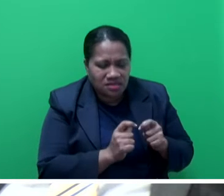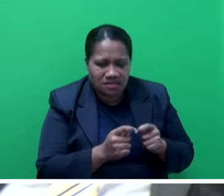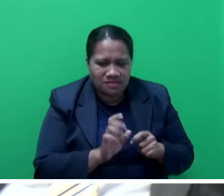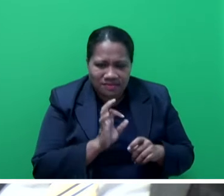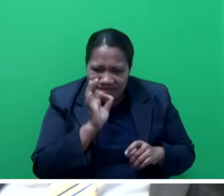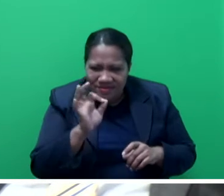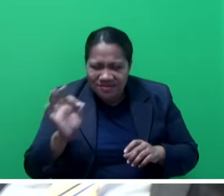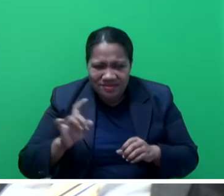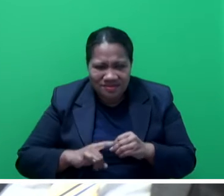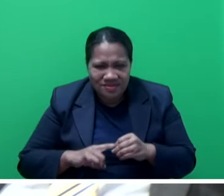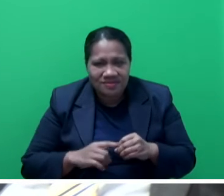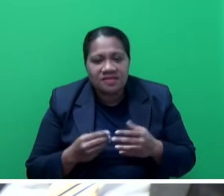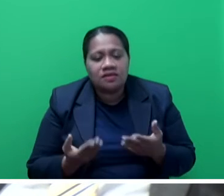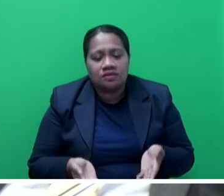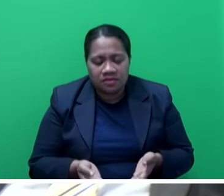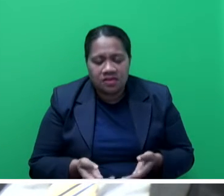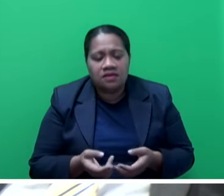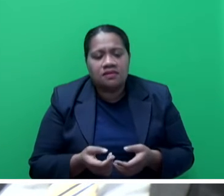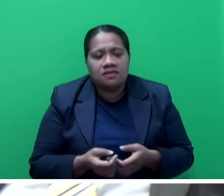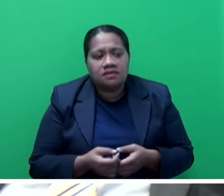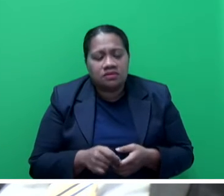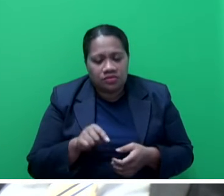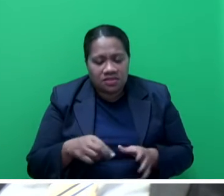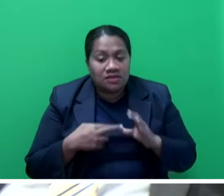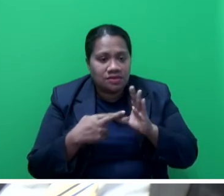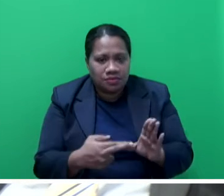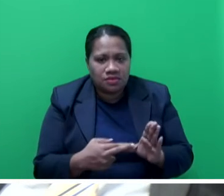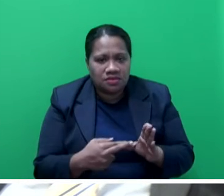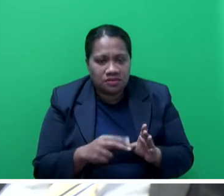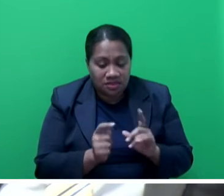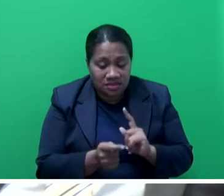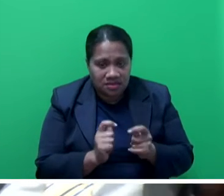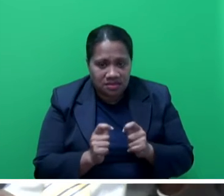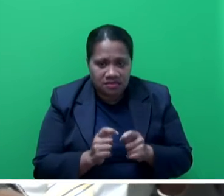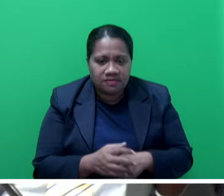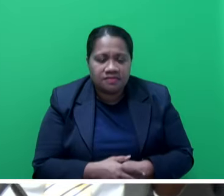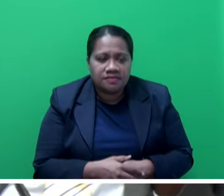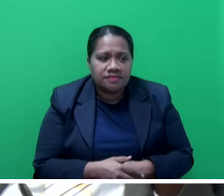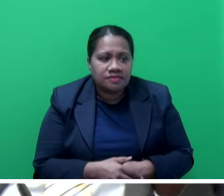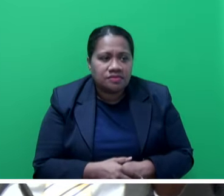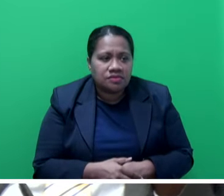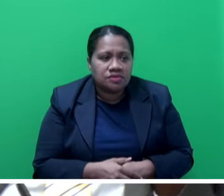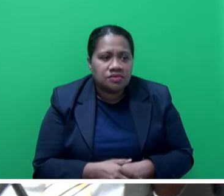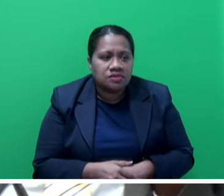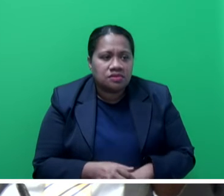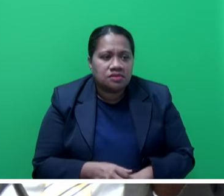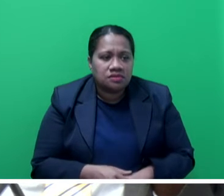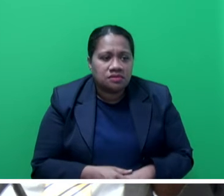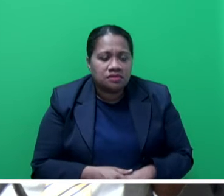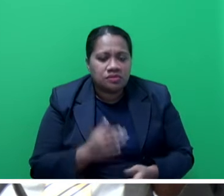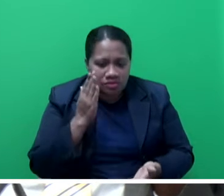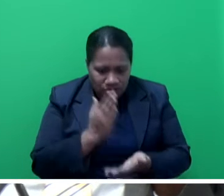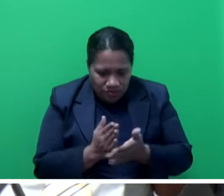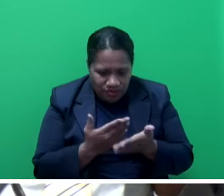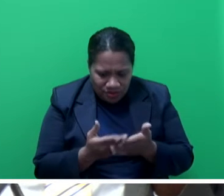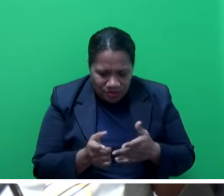a feature in the whole of government COVID-19 surveillance response and is a testament to the truly national coordinated response to the pandemic. A